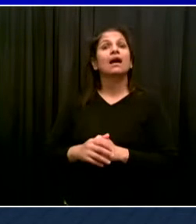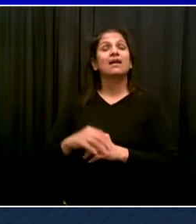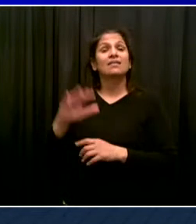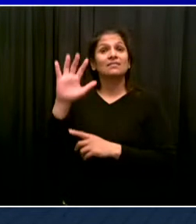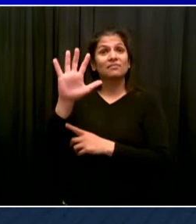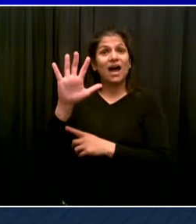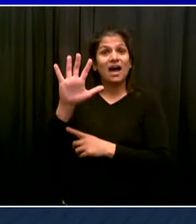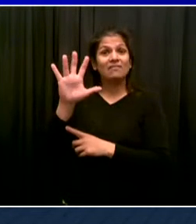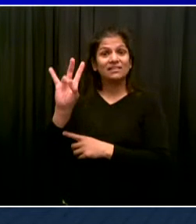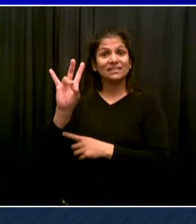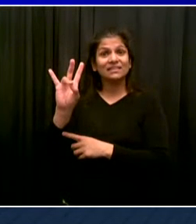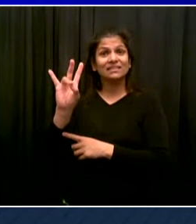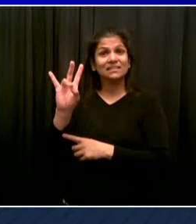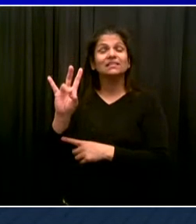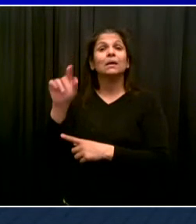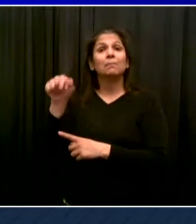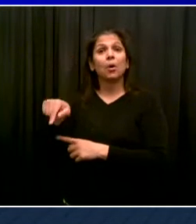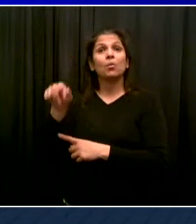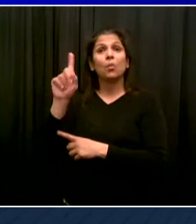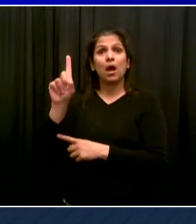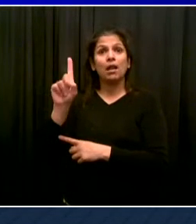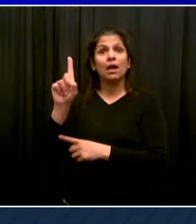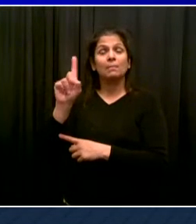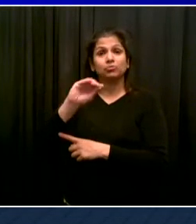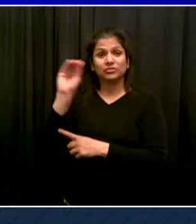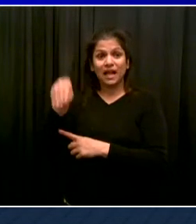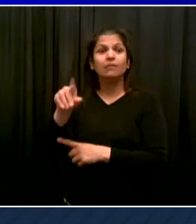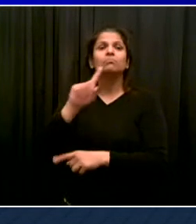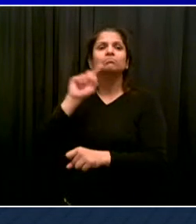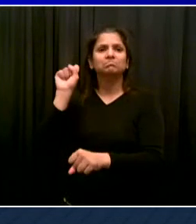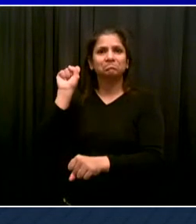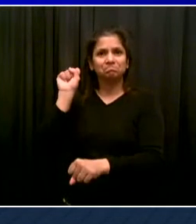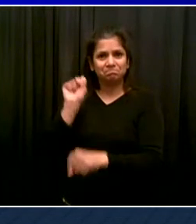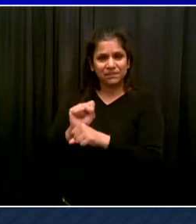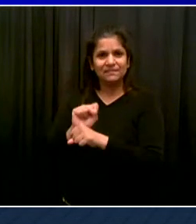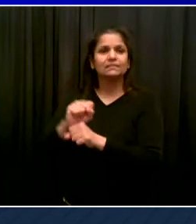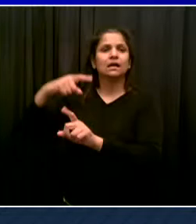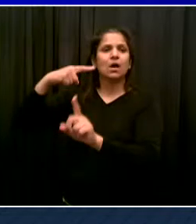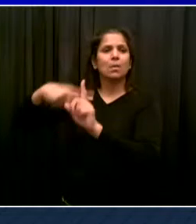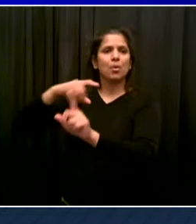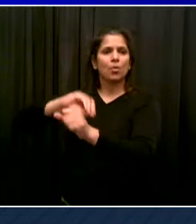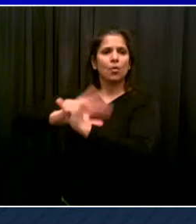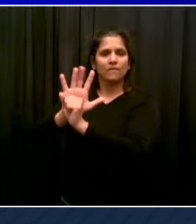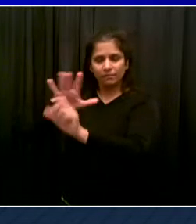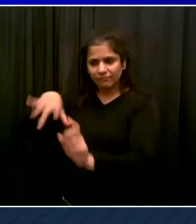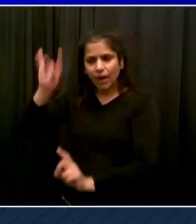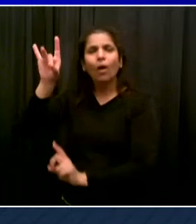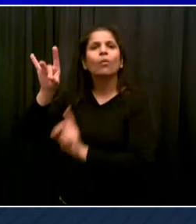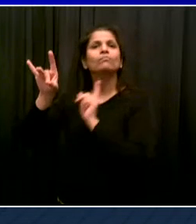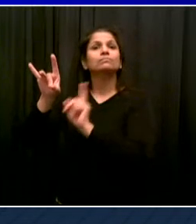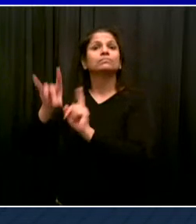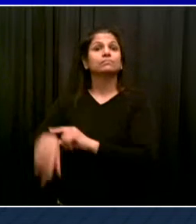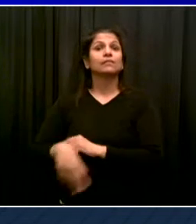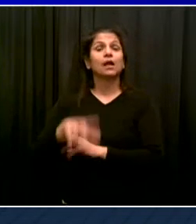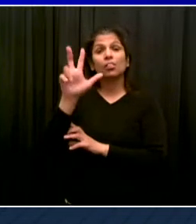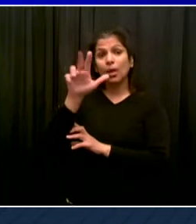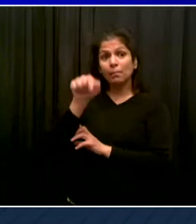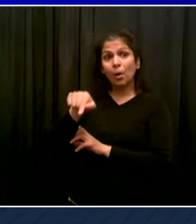57.14%. Hospitalization rate, 3.06 per 100,000. So we're seeing some real movement